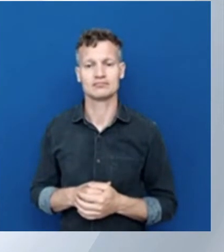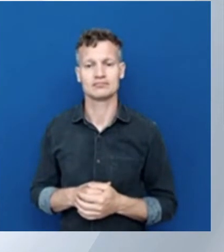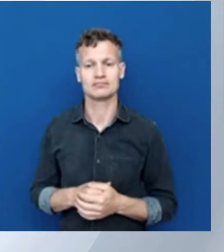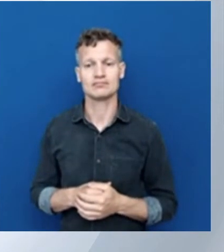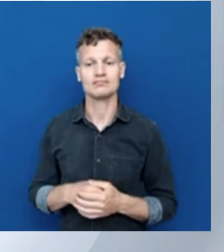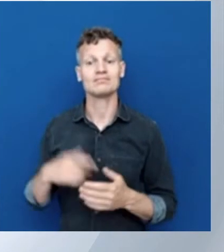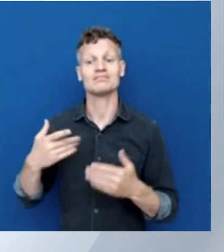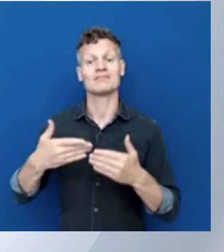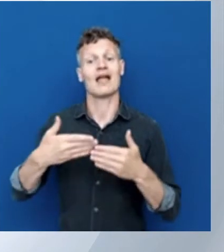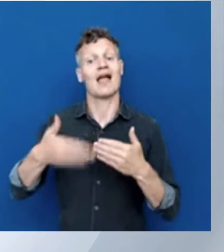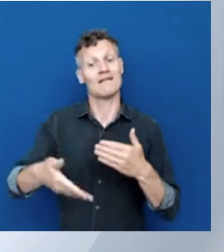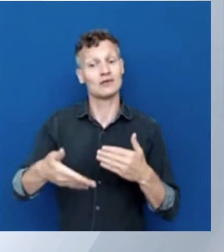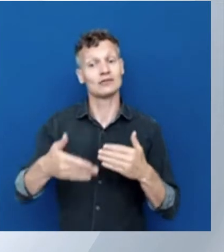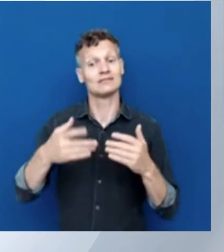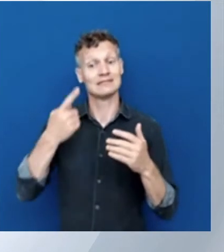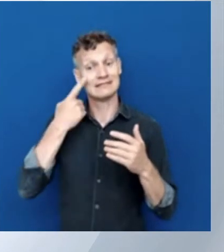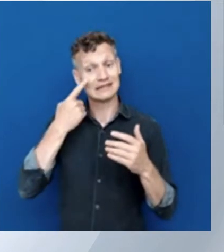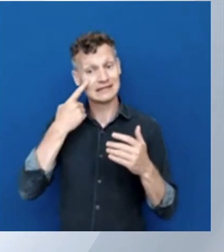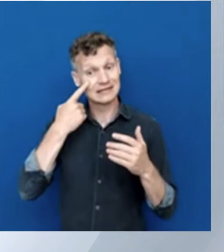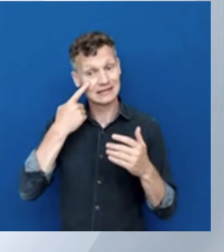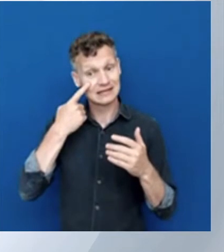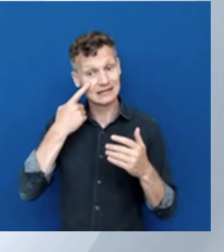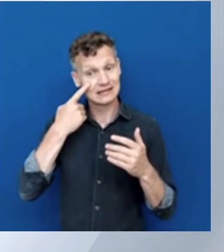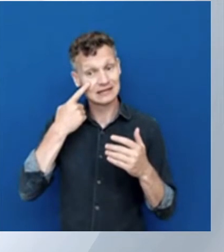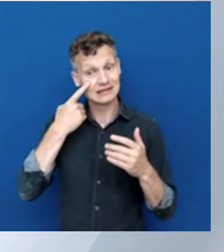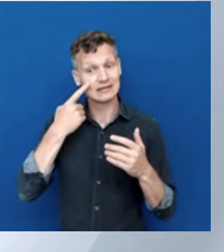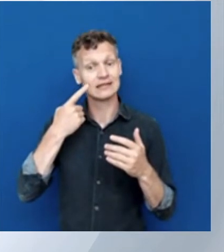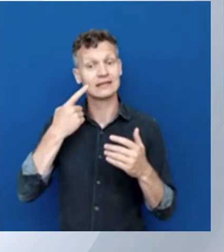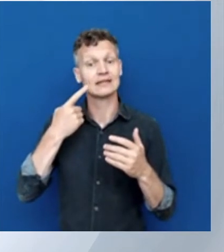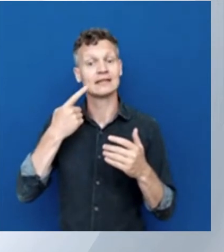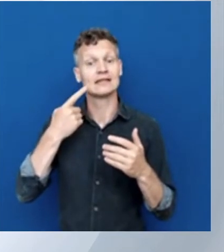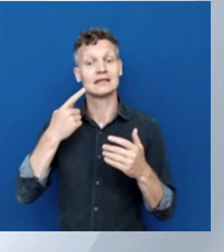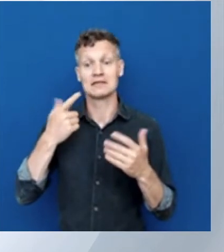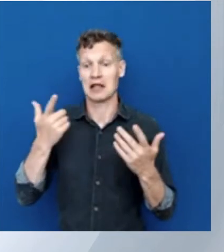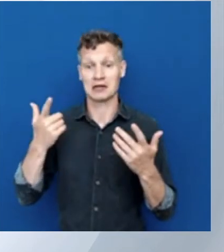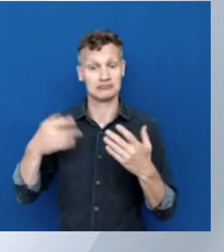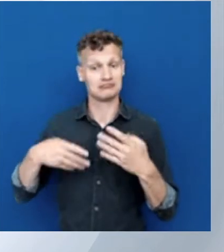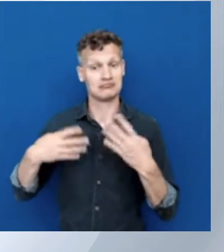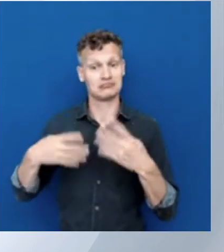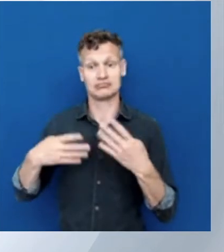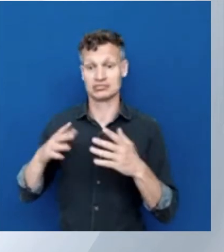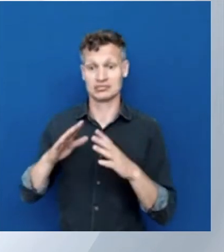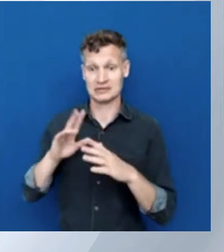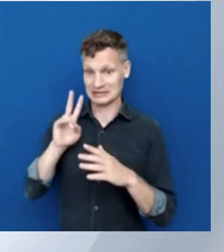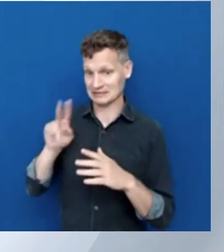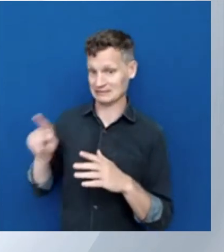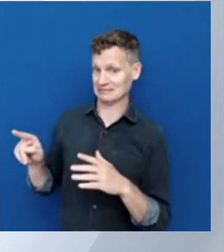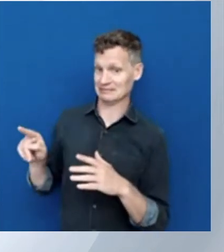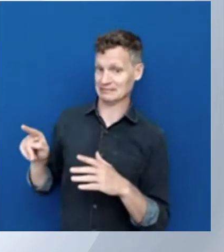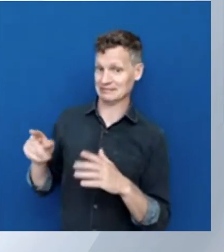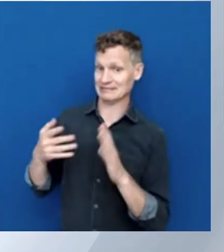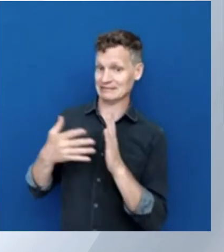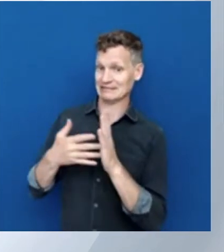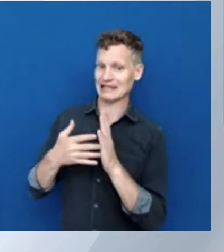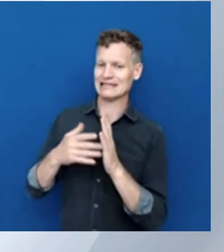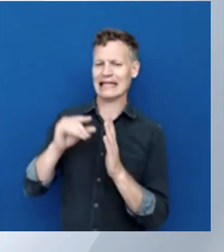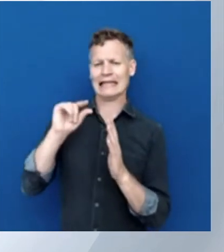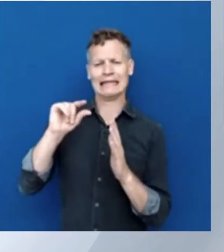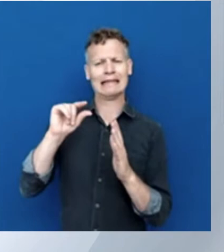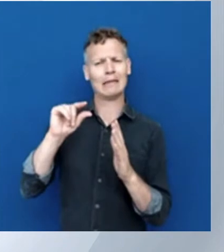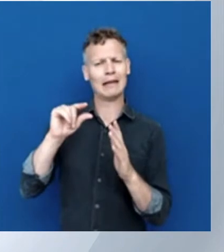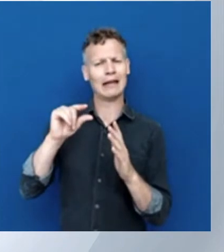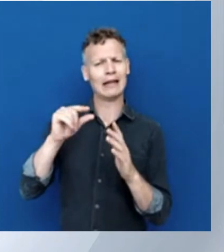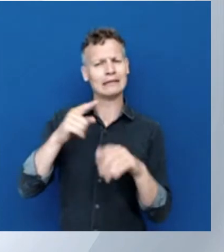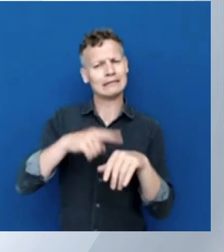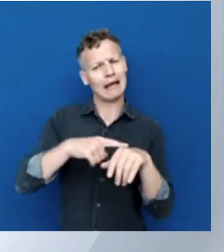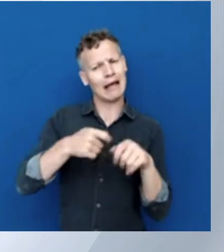testing. And then finally, it's going to, well, there we go. There's the test. It's going to take a bit long. So test run